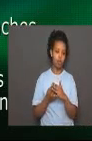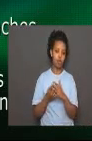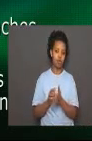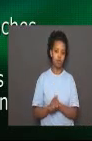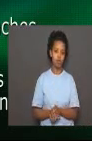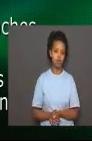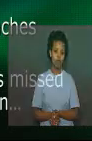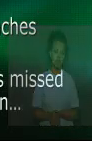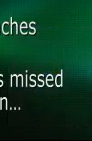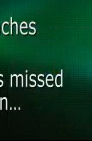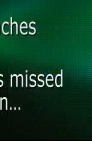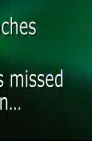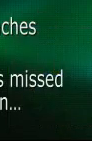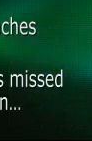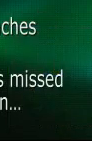Begin.